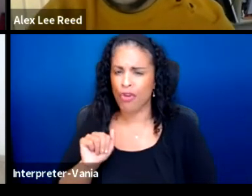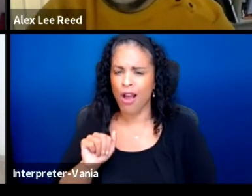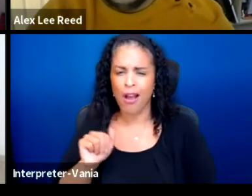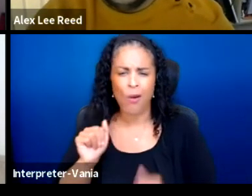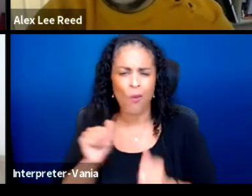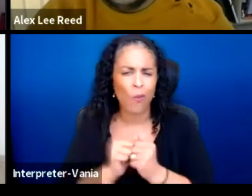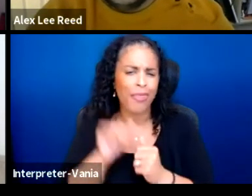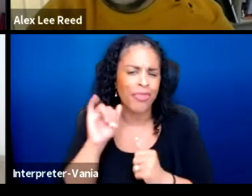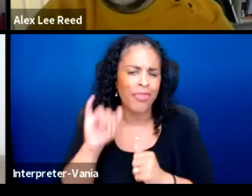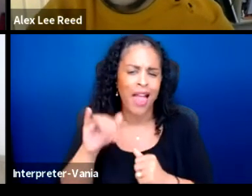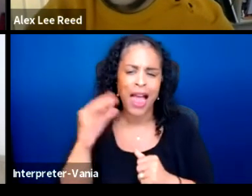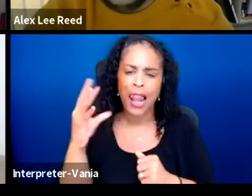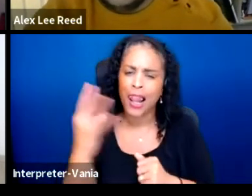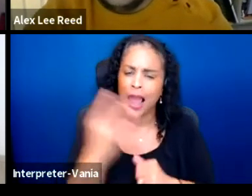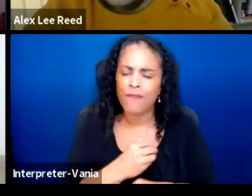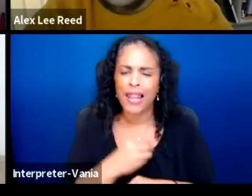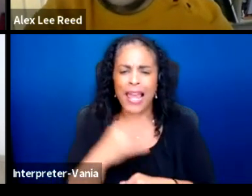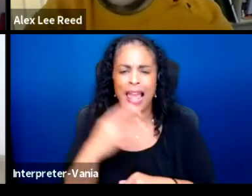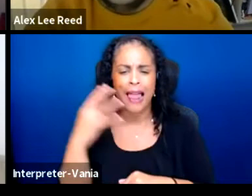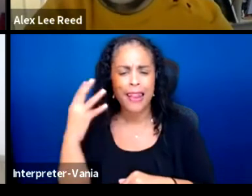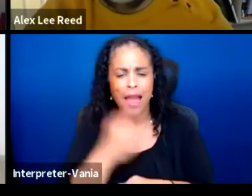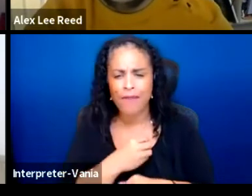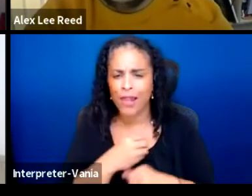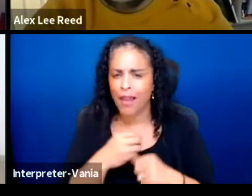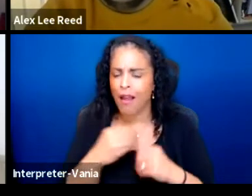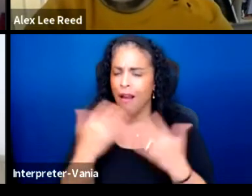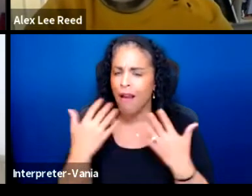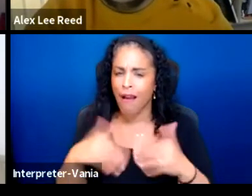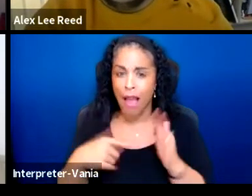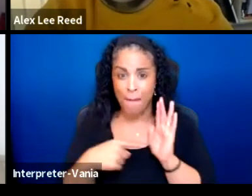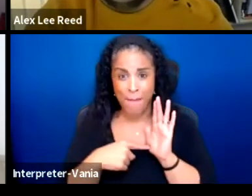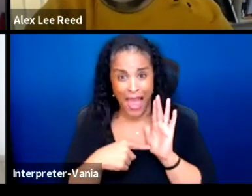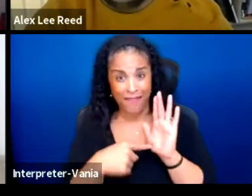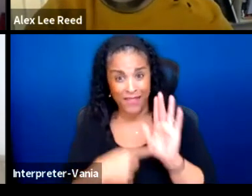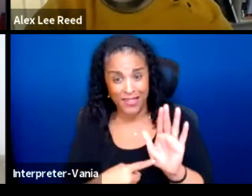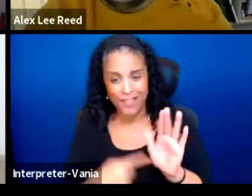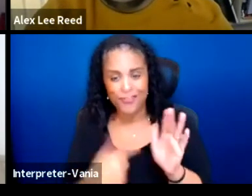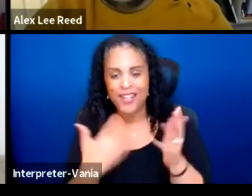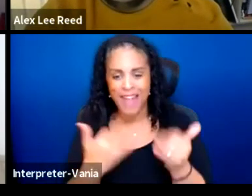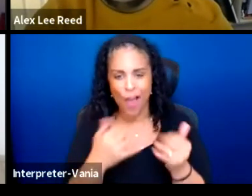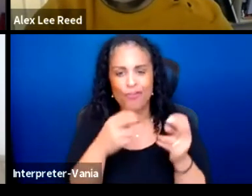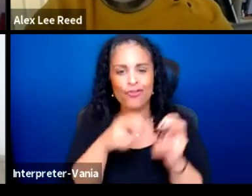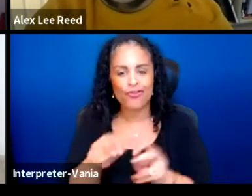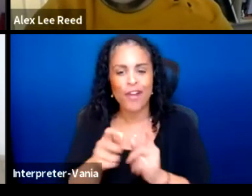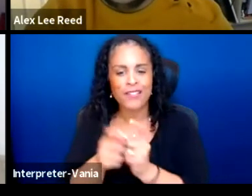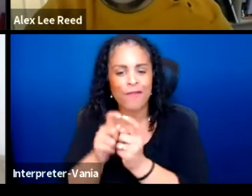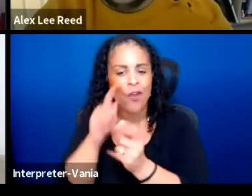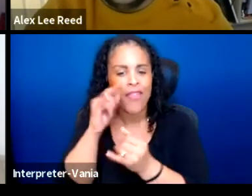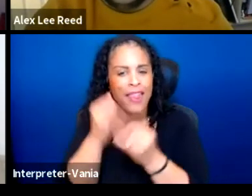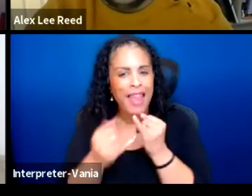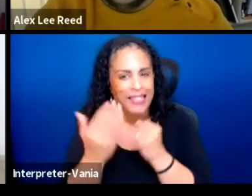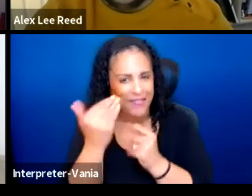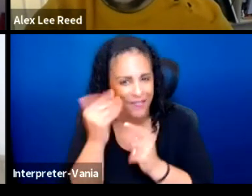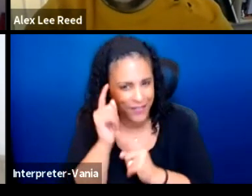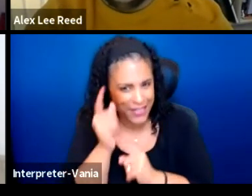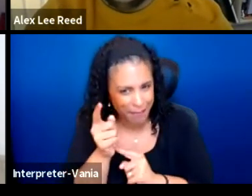lovely affirmation and manifestation, I'm gonna transition us to, for the last 15